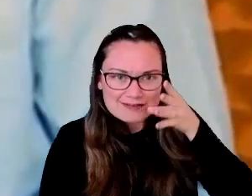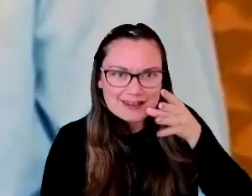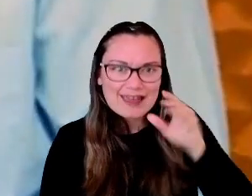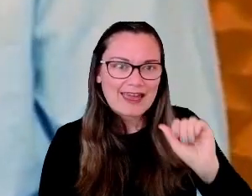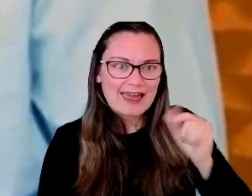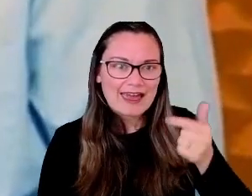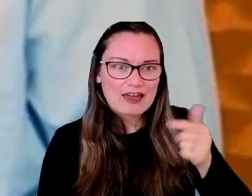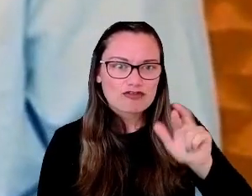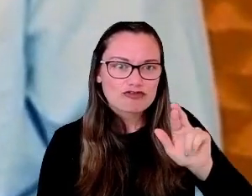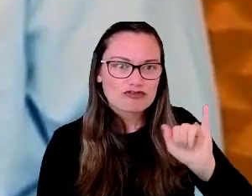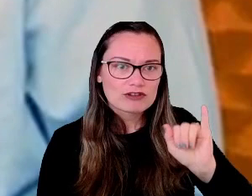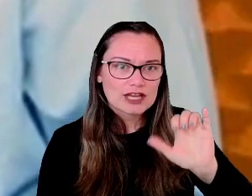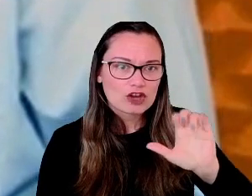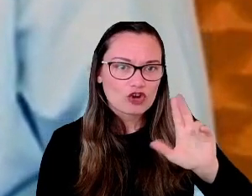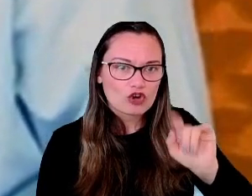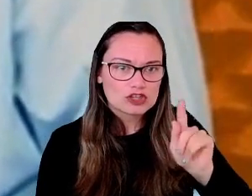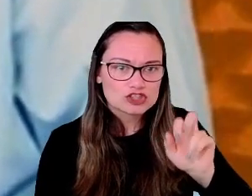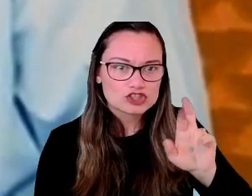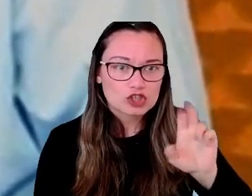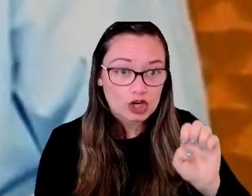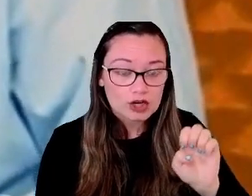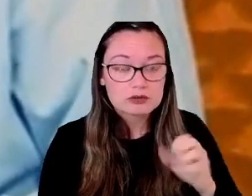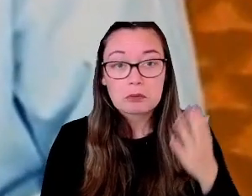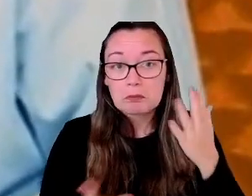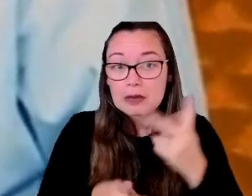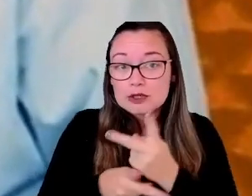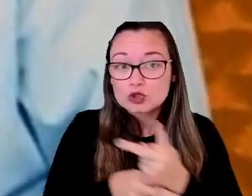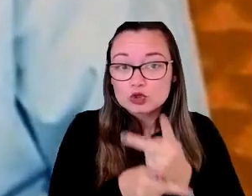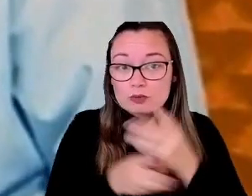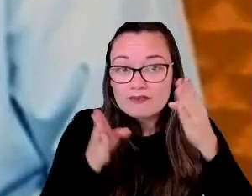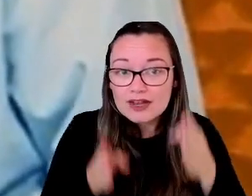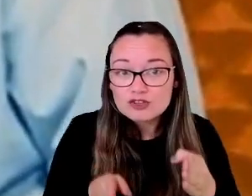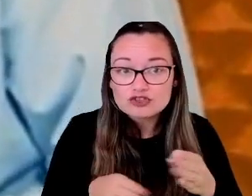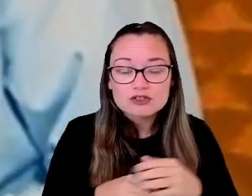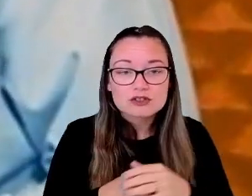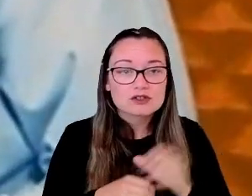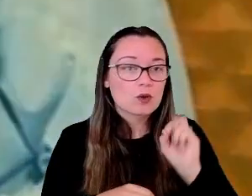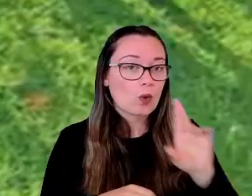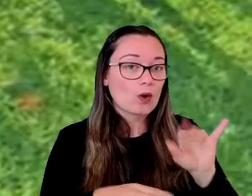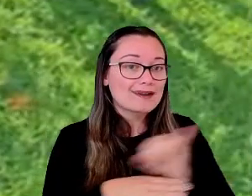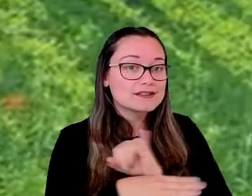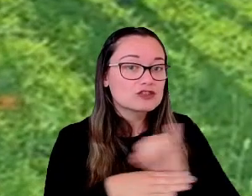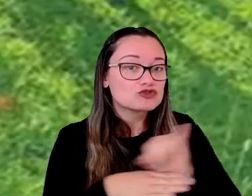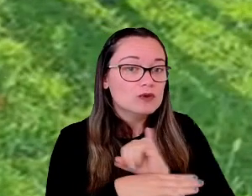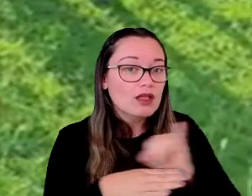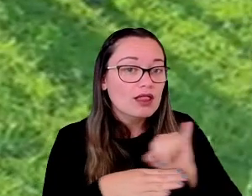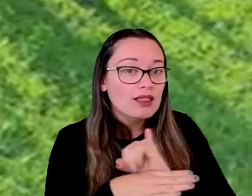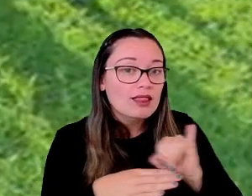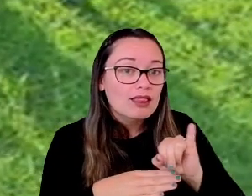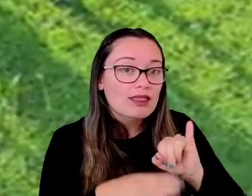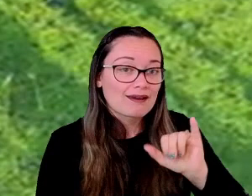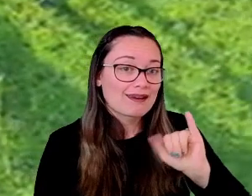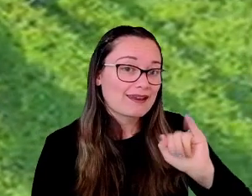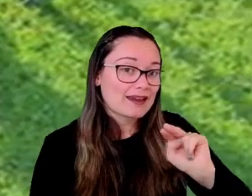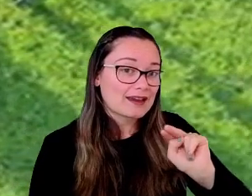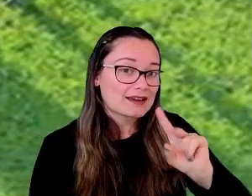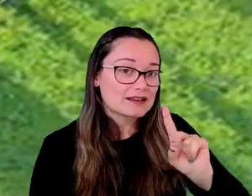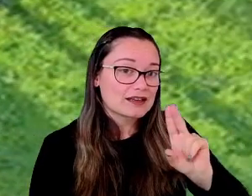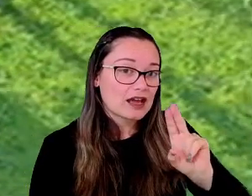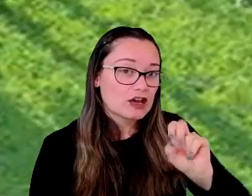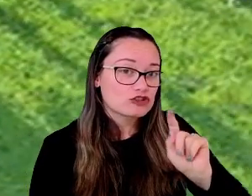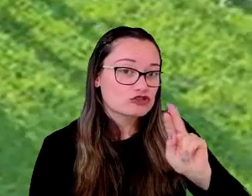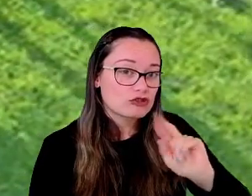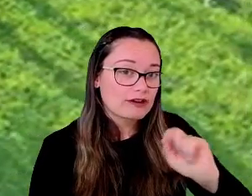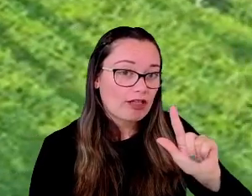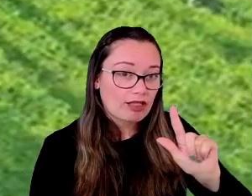supervisor. You could be in charge of kind of what we call an industrial farm, where it isn't a personal place,